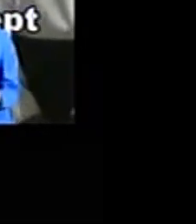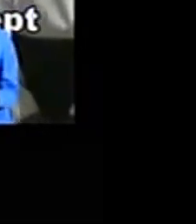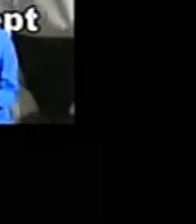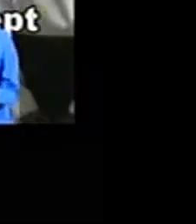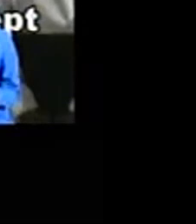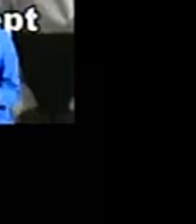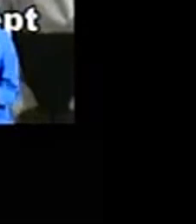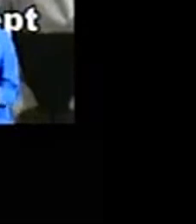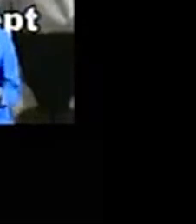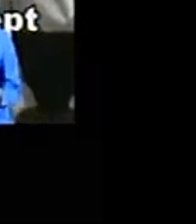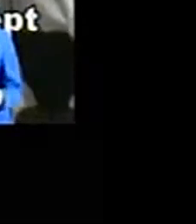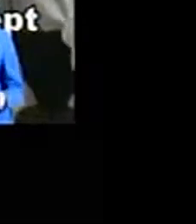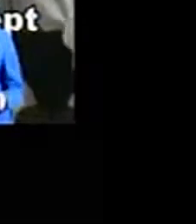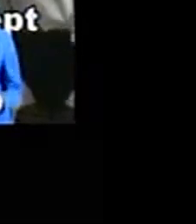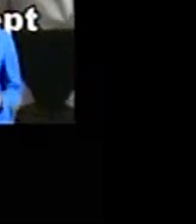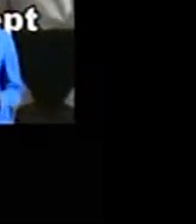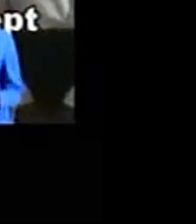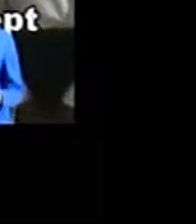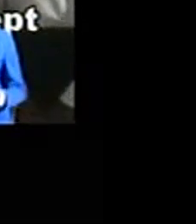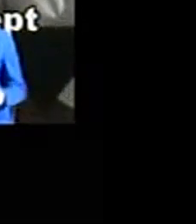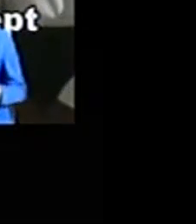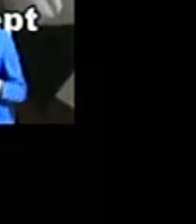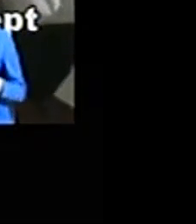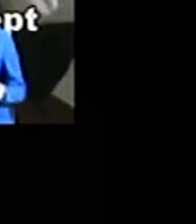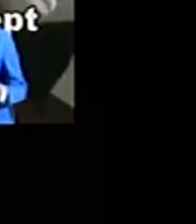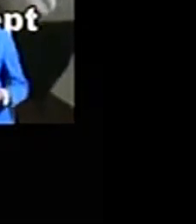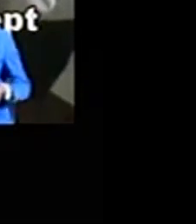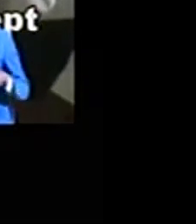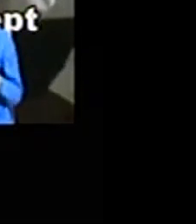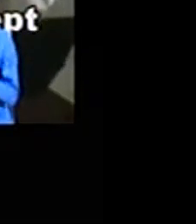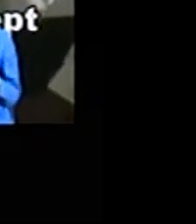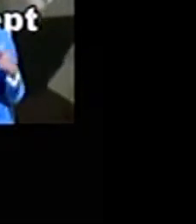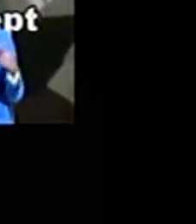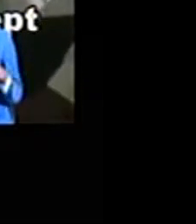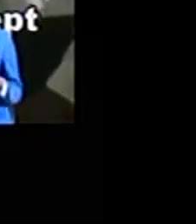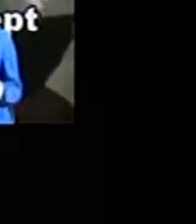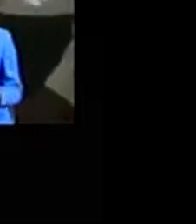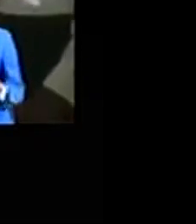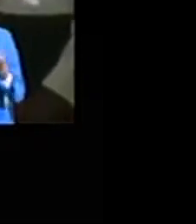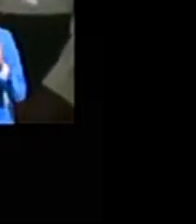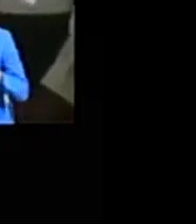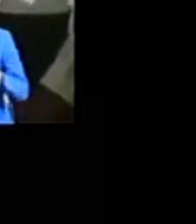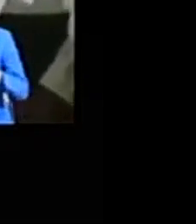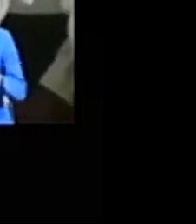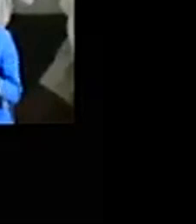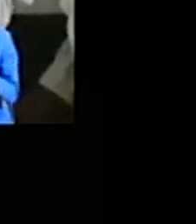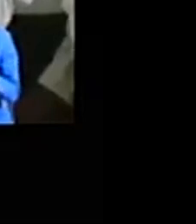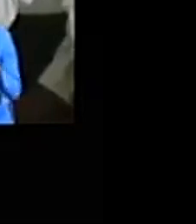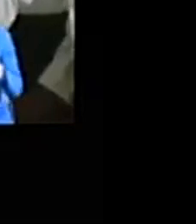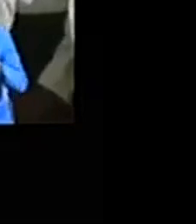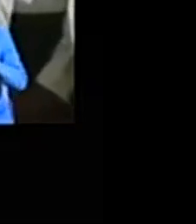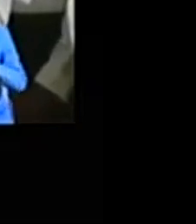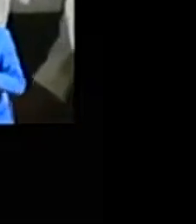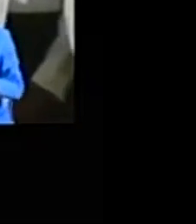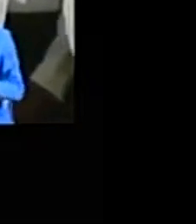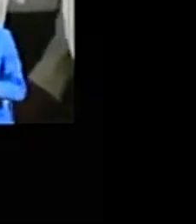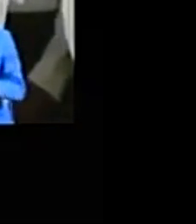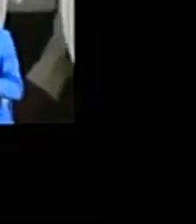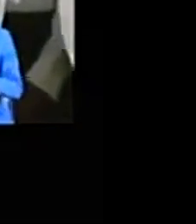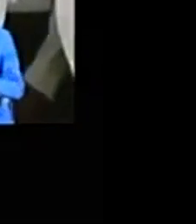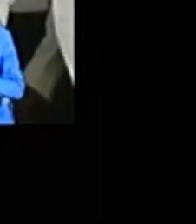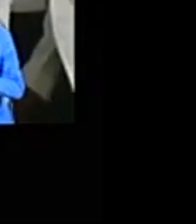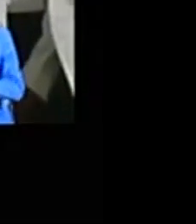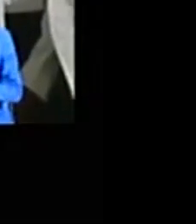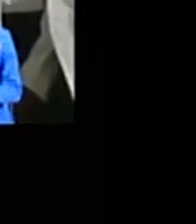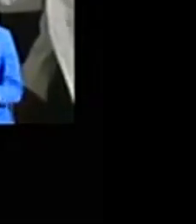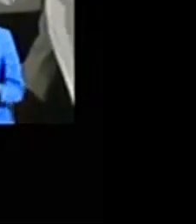crept into their hearts with pain. Oh, but someone